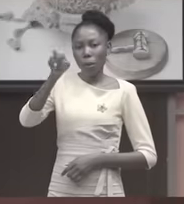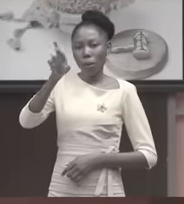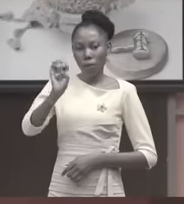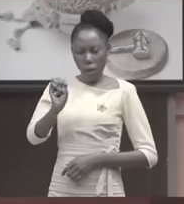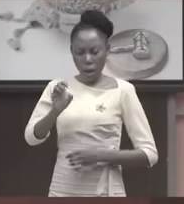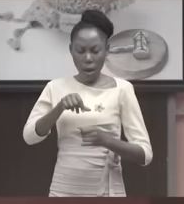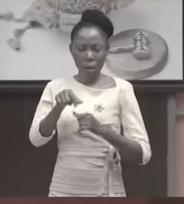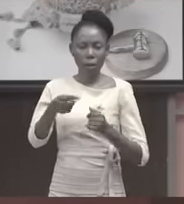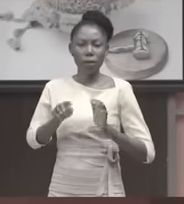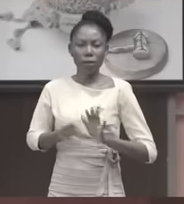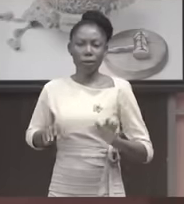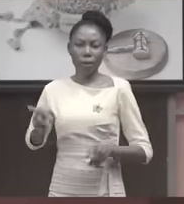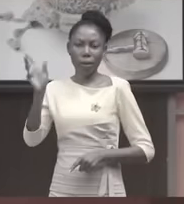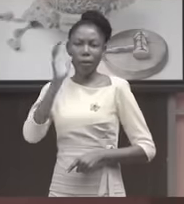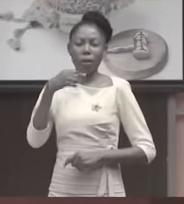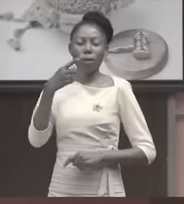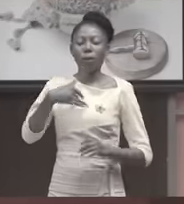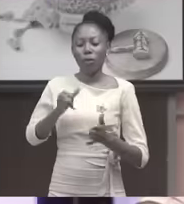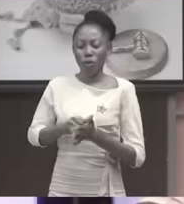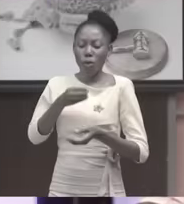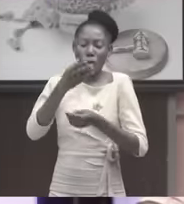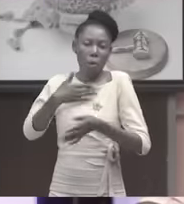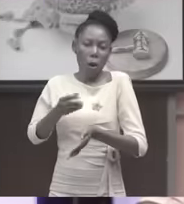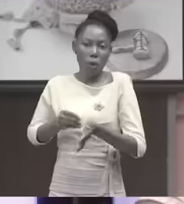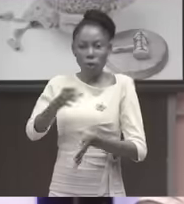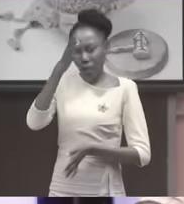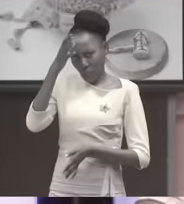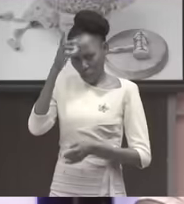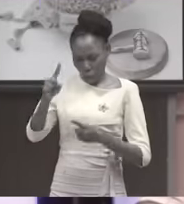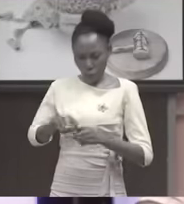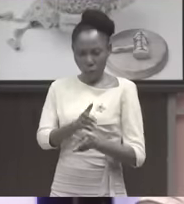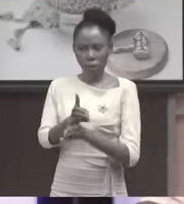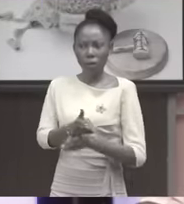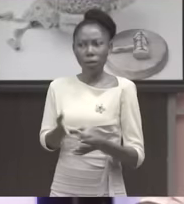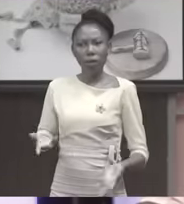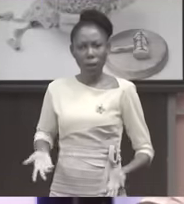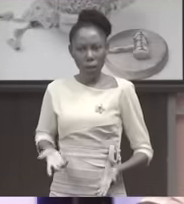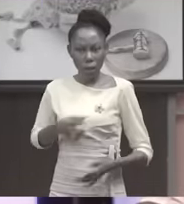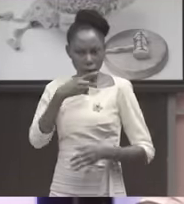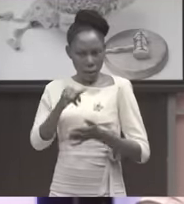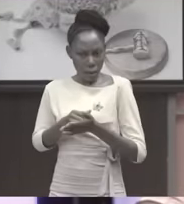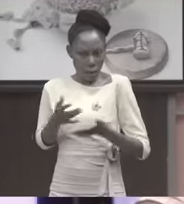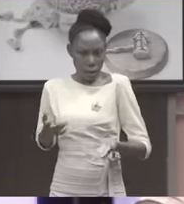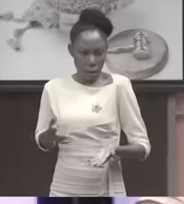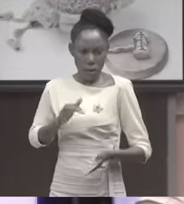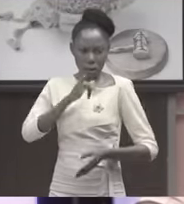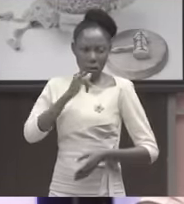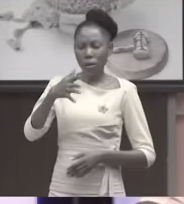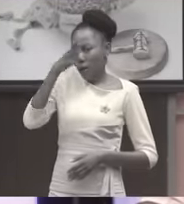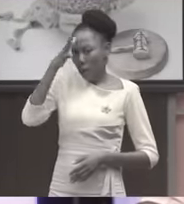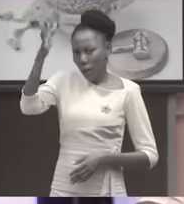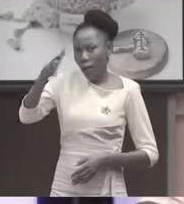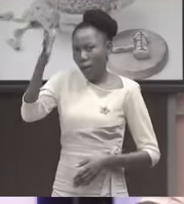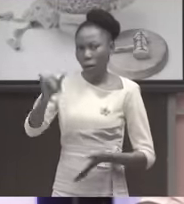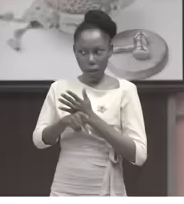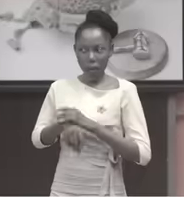dad that he should take care of the kids. And I keep telling him that it's not grandfathers that take care of children, that they are his children, so he has